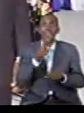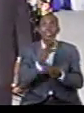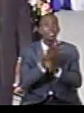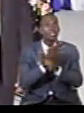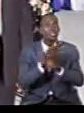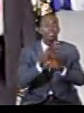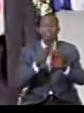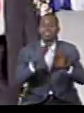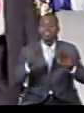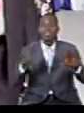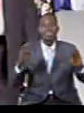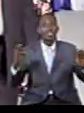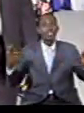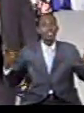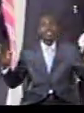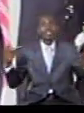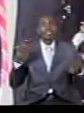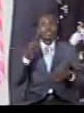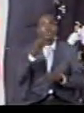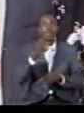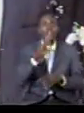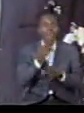free.